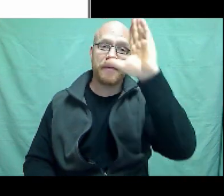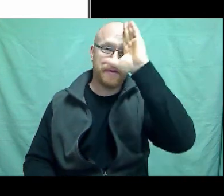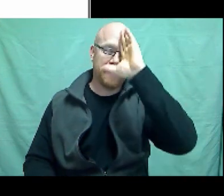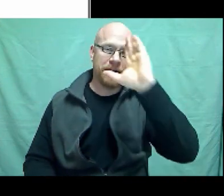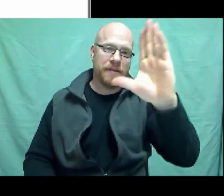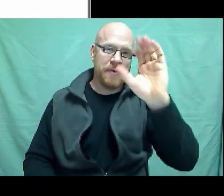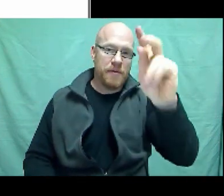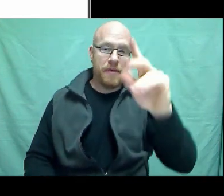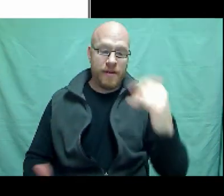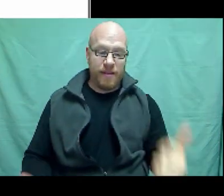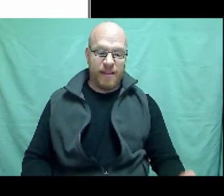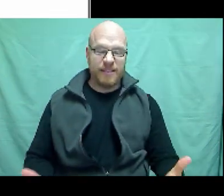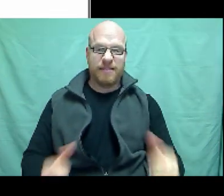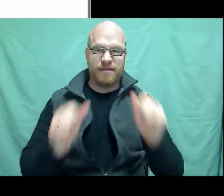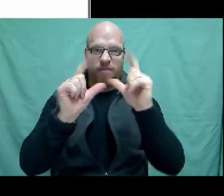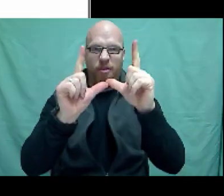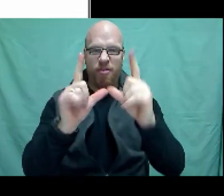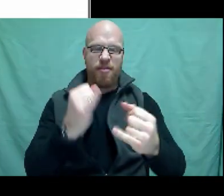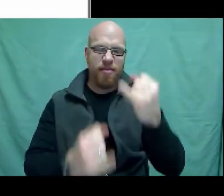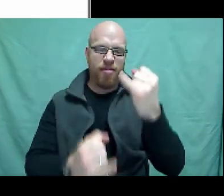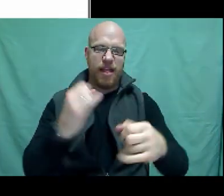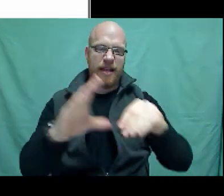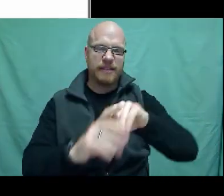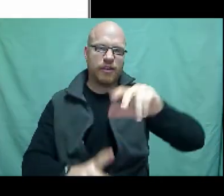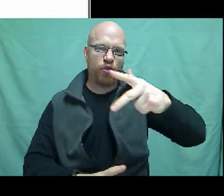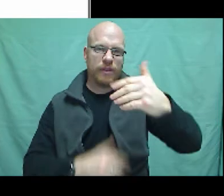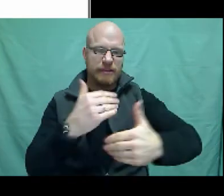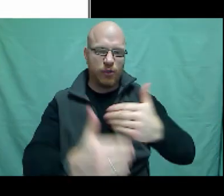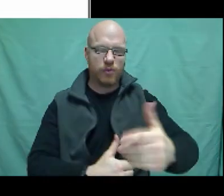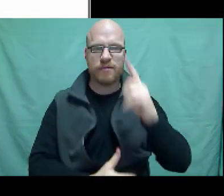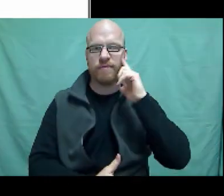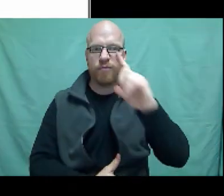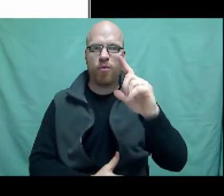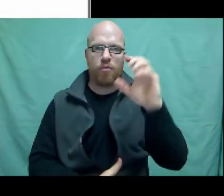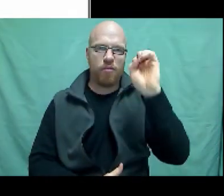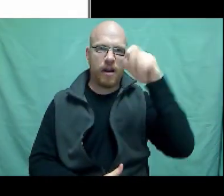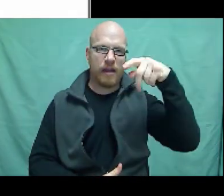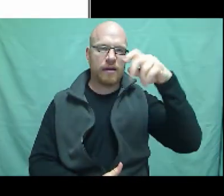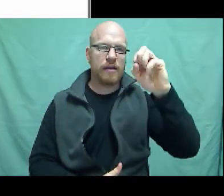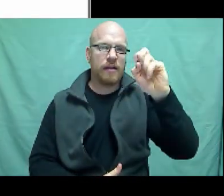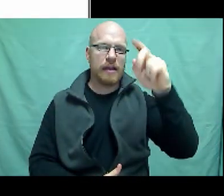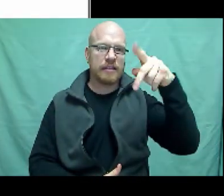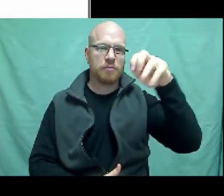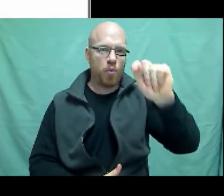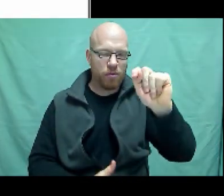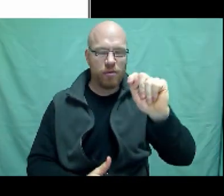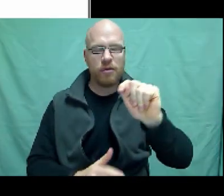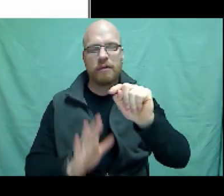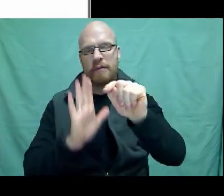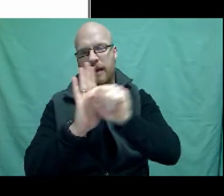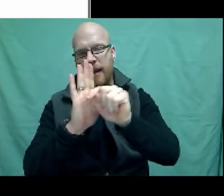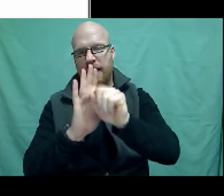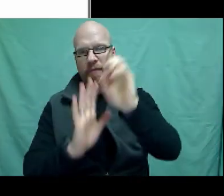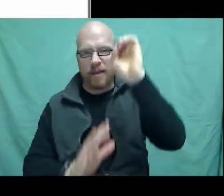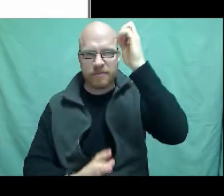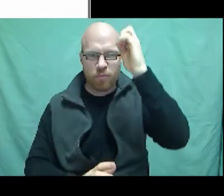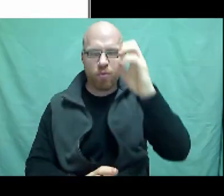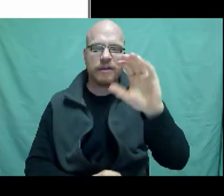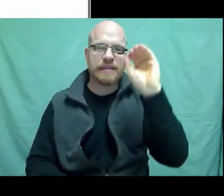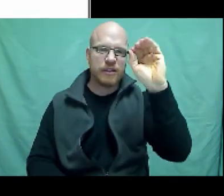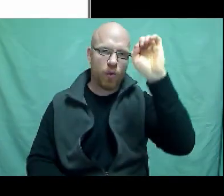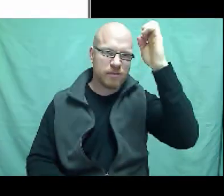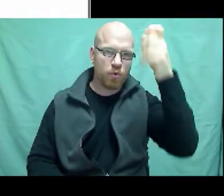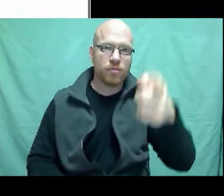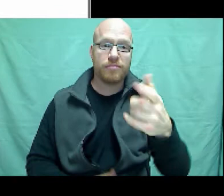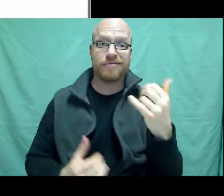Okay, hello, and welcome to this vlog. This is our third in the series here for exponents,